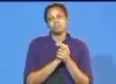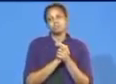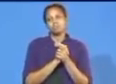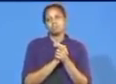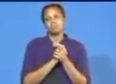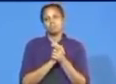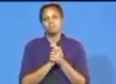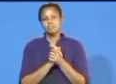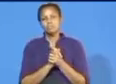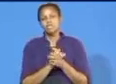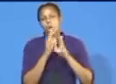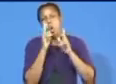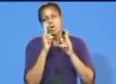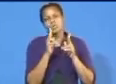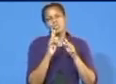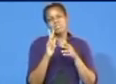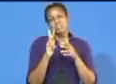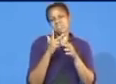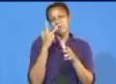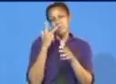I rush to the third piece.